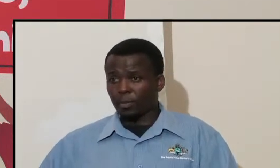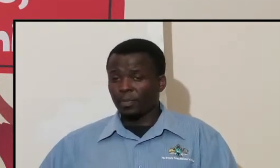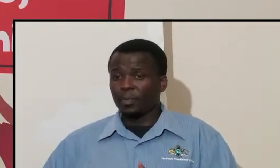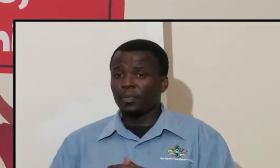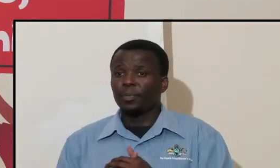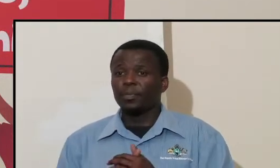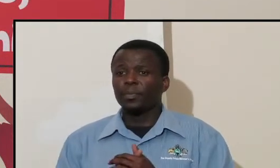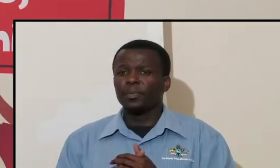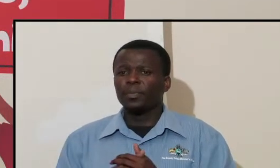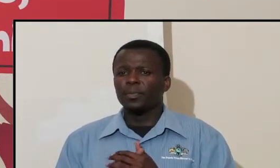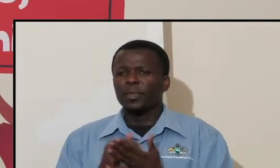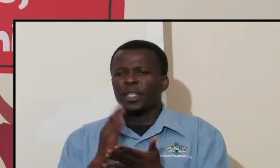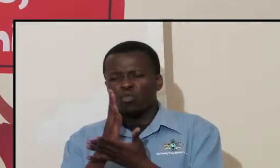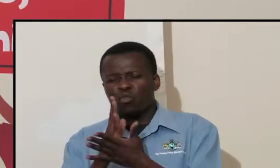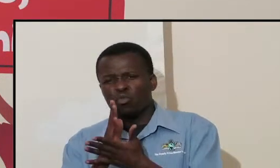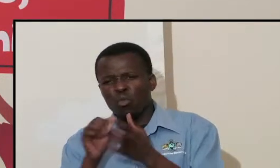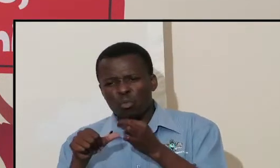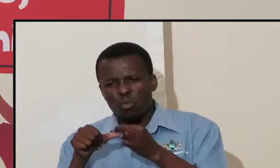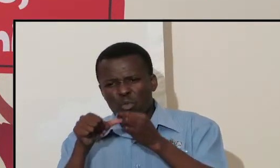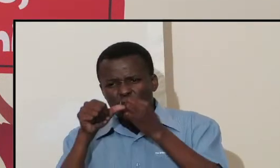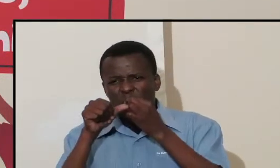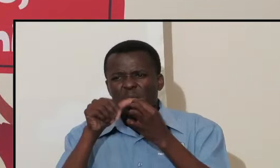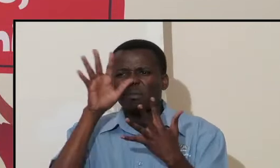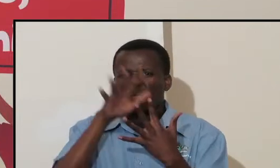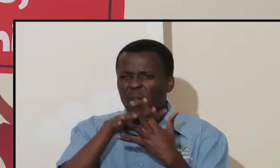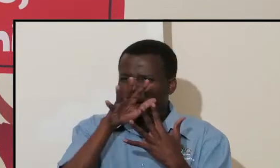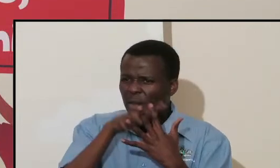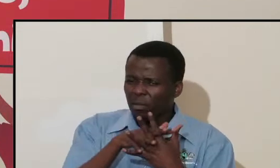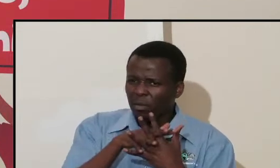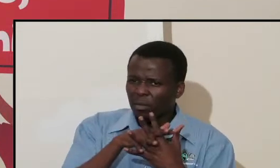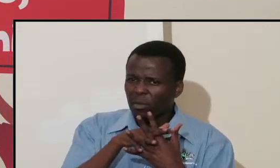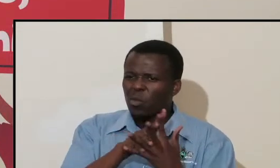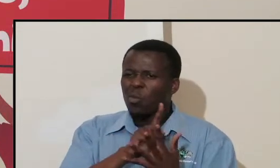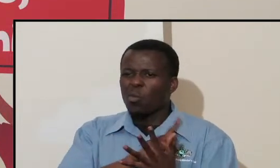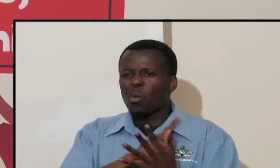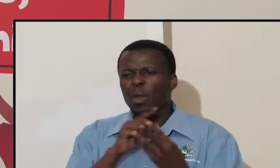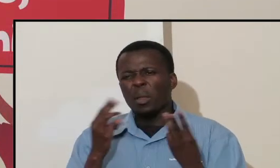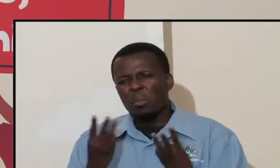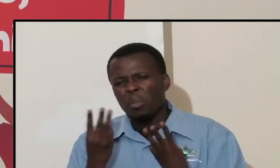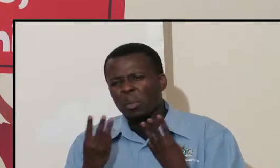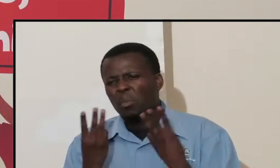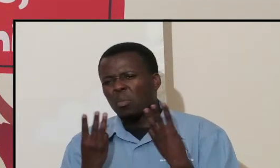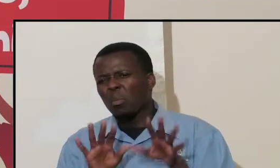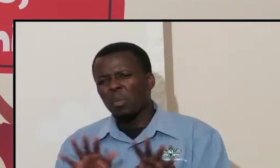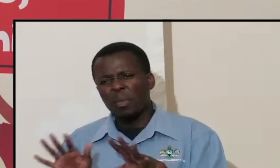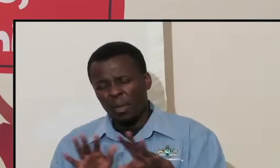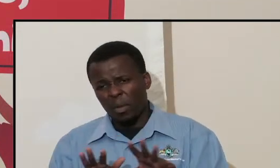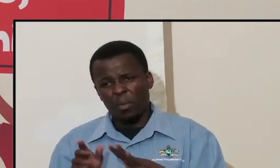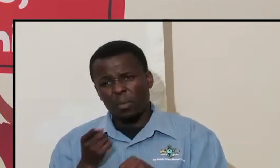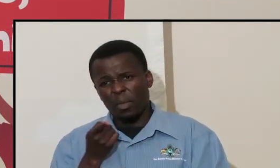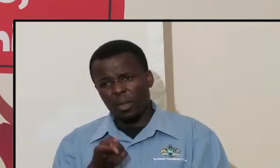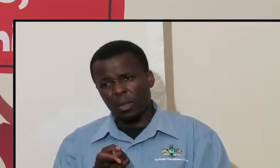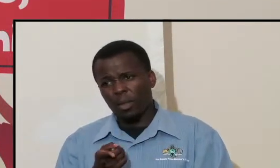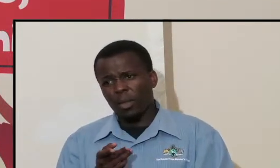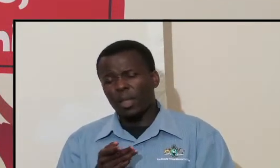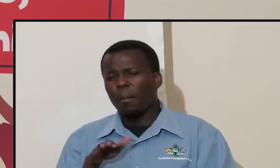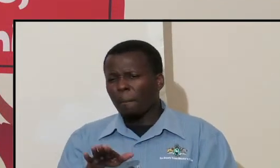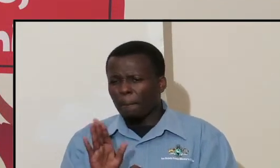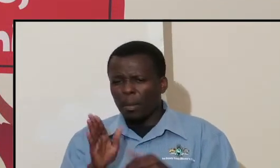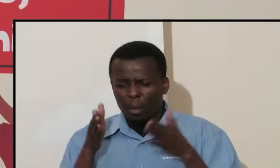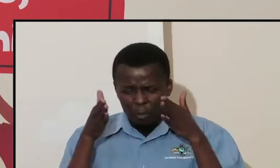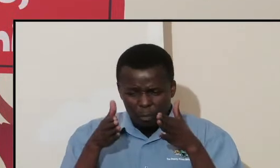look at gender-based violence that is making people more vulnerable. These are some of the critical issues that